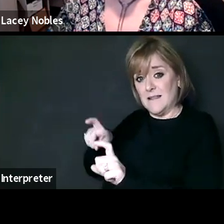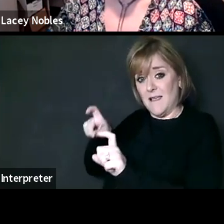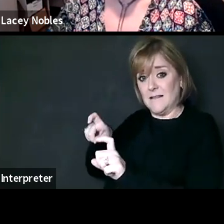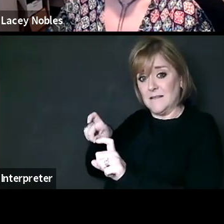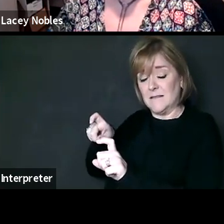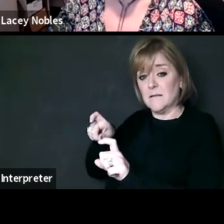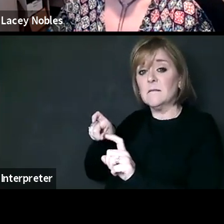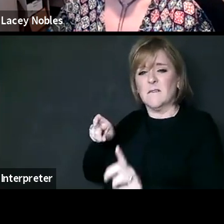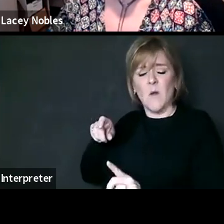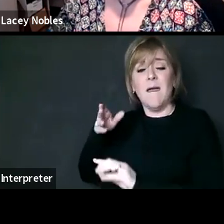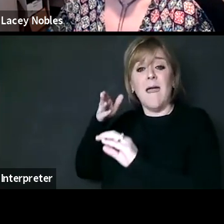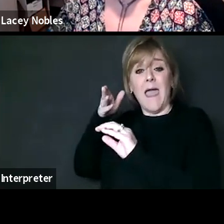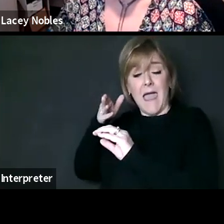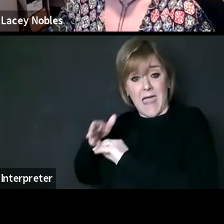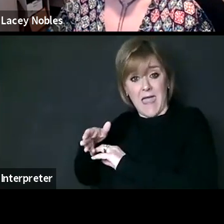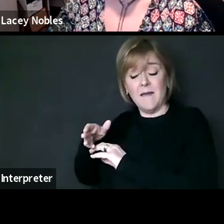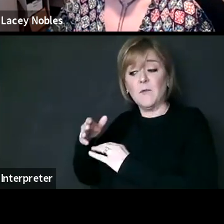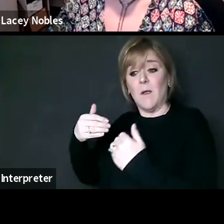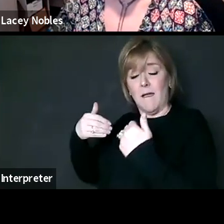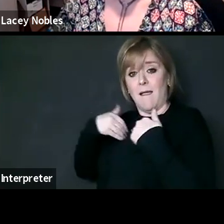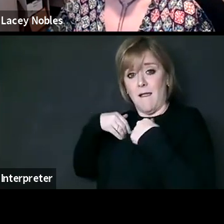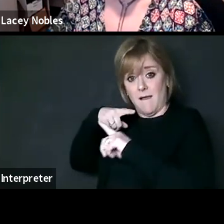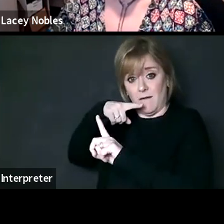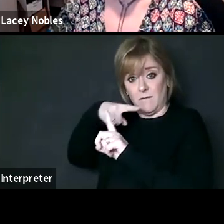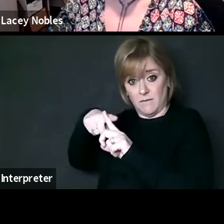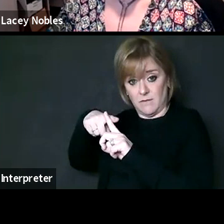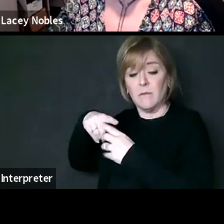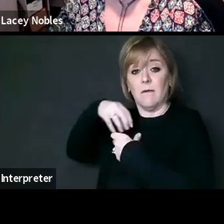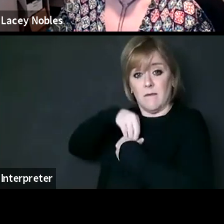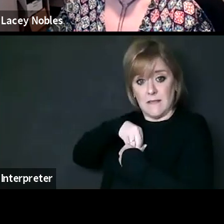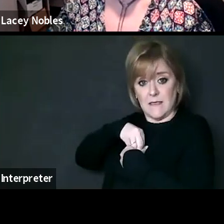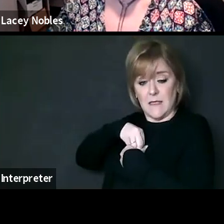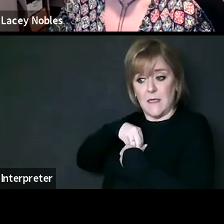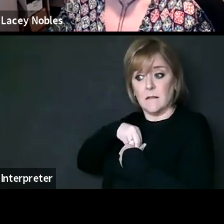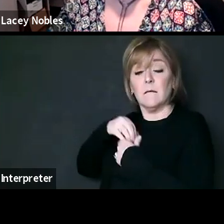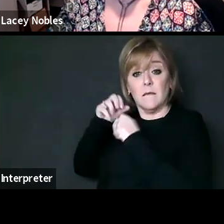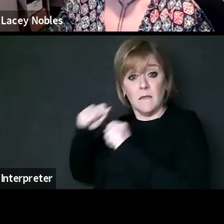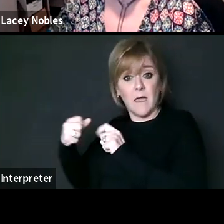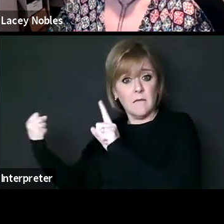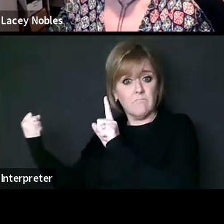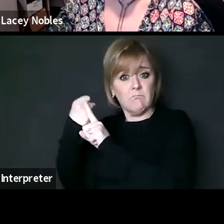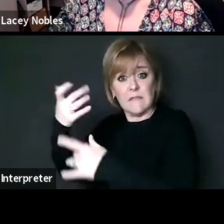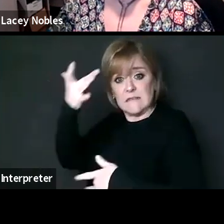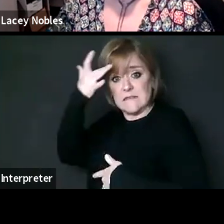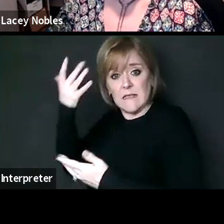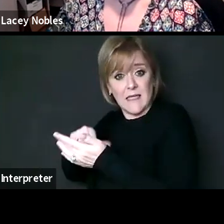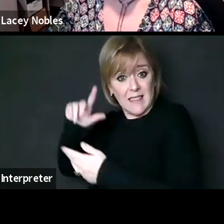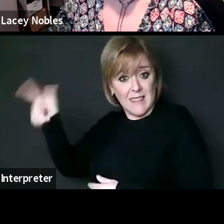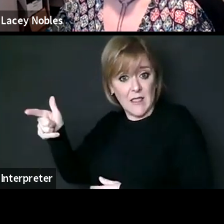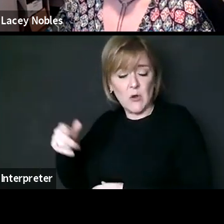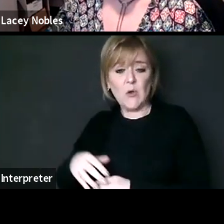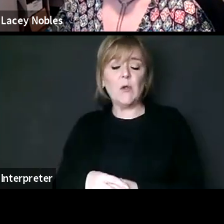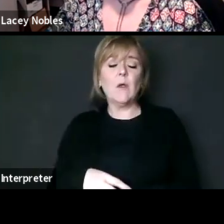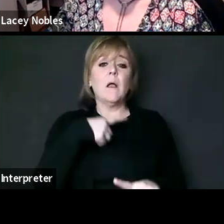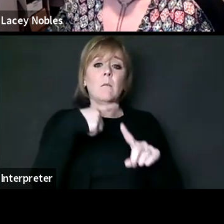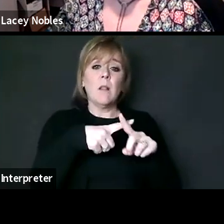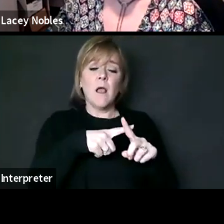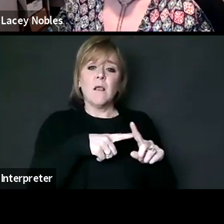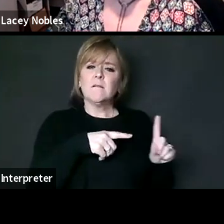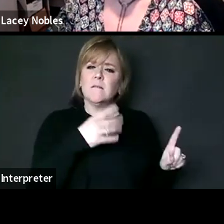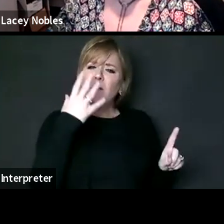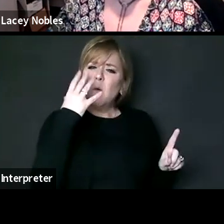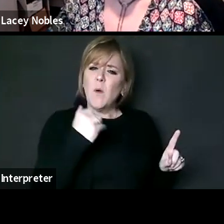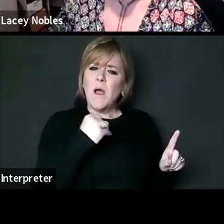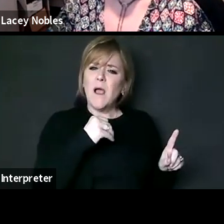warrior? And then why do they give a second test for a virus if you had been in the hospital,